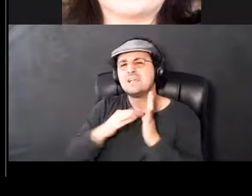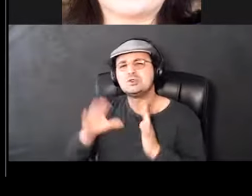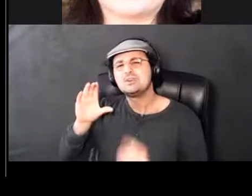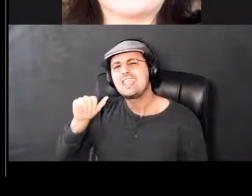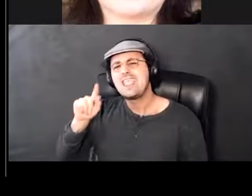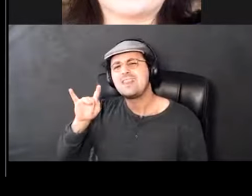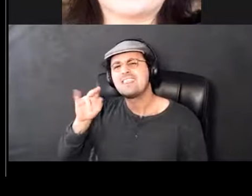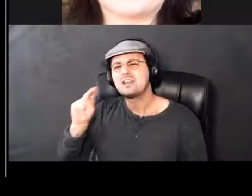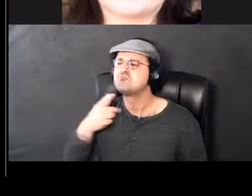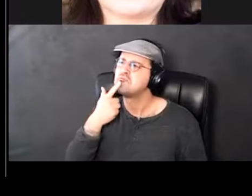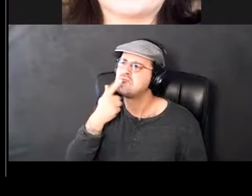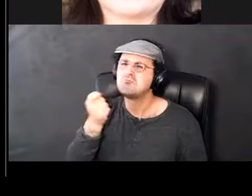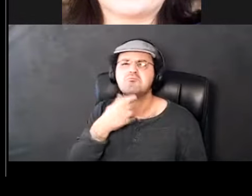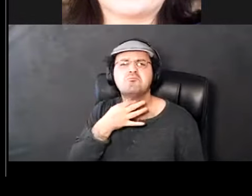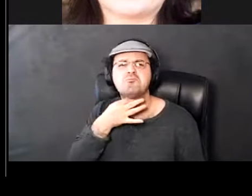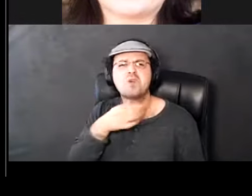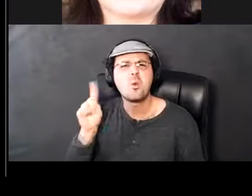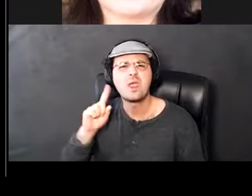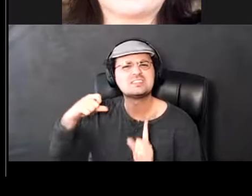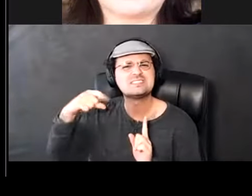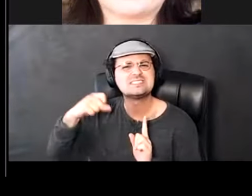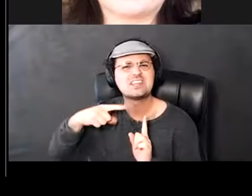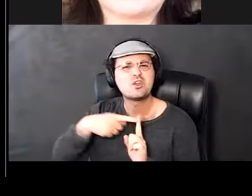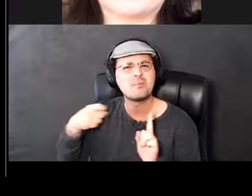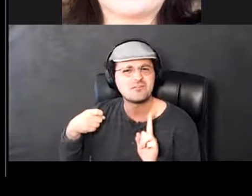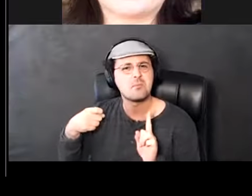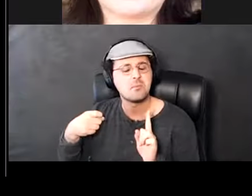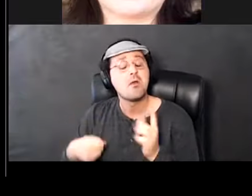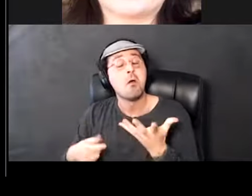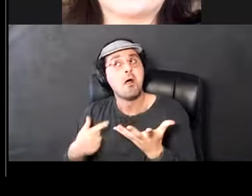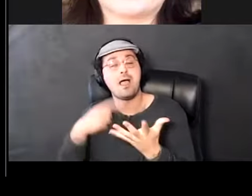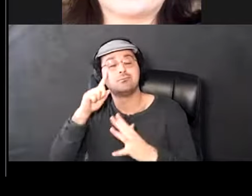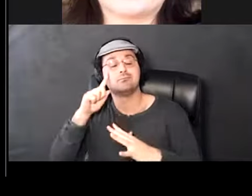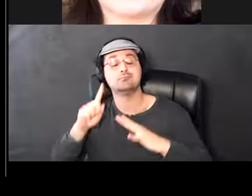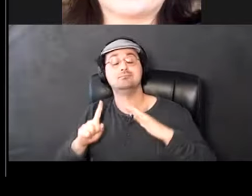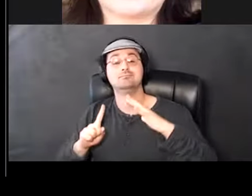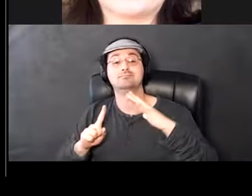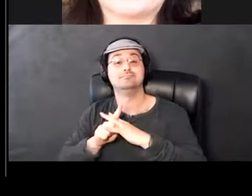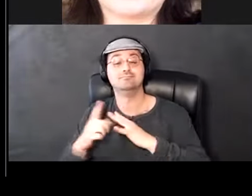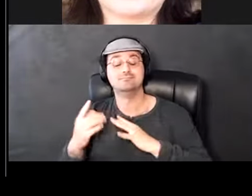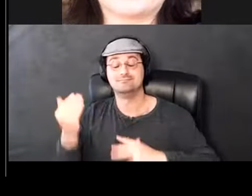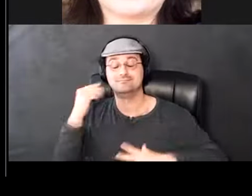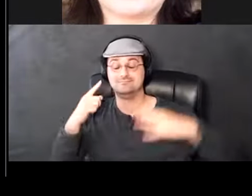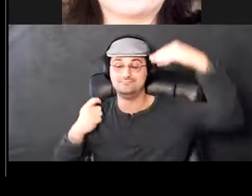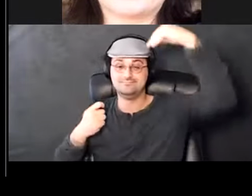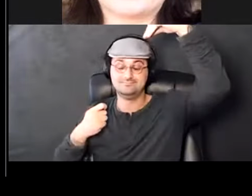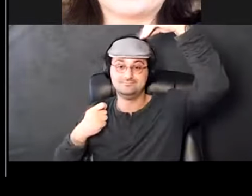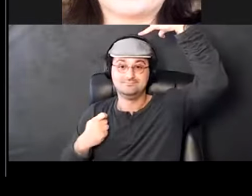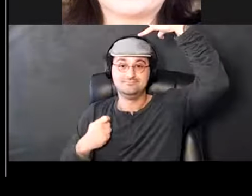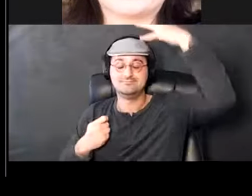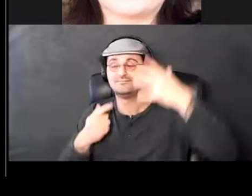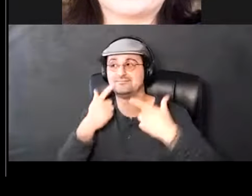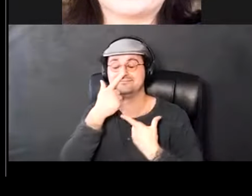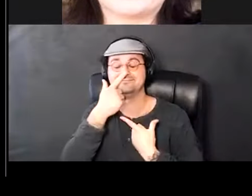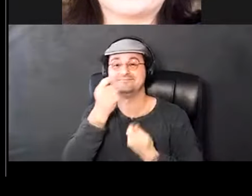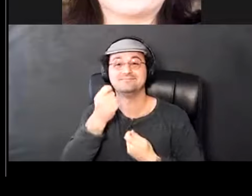signal coming from? And I had a great idea that I thought was really cool, which